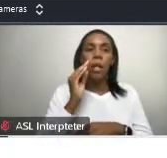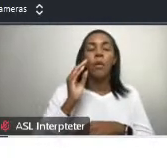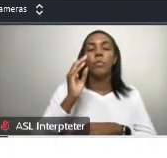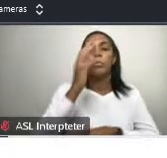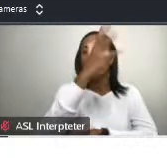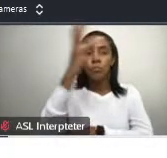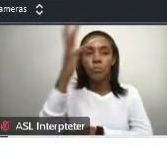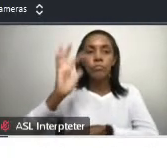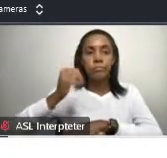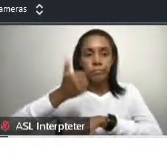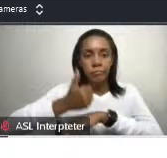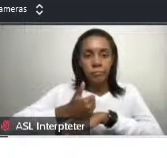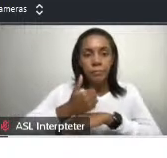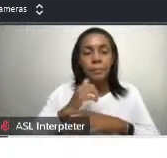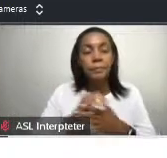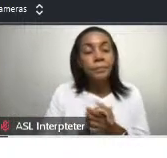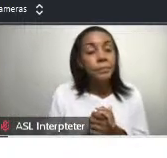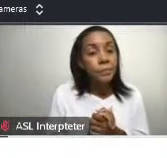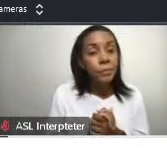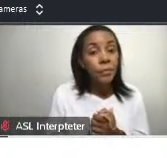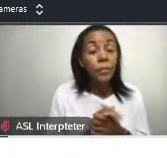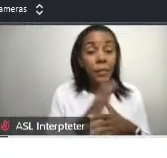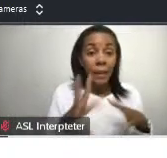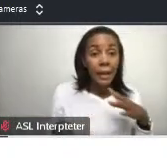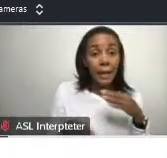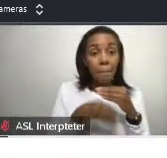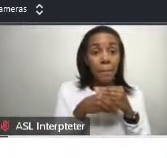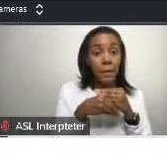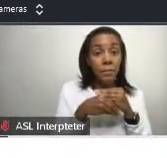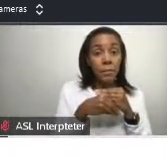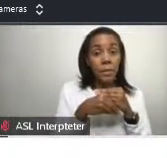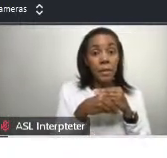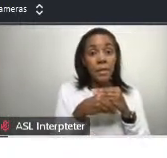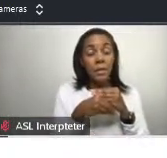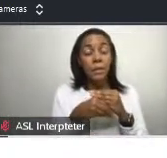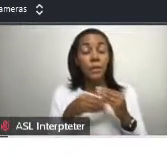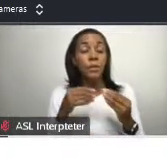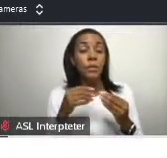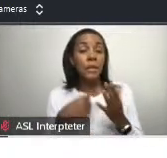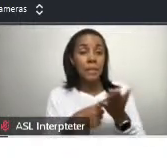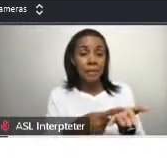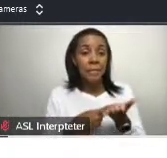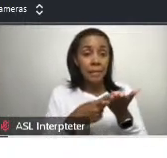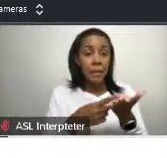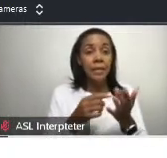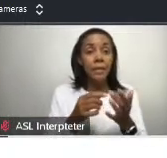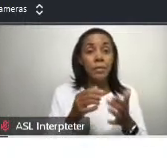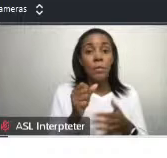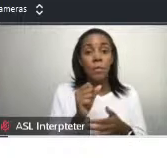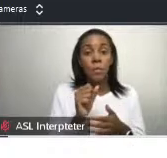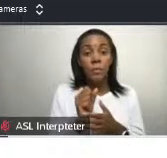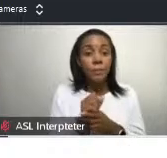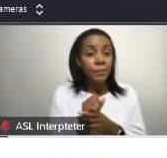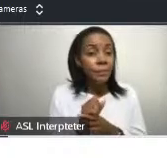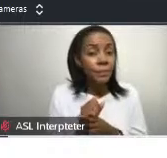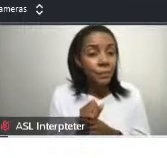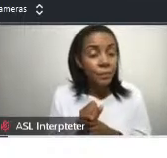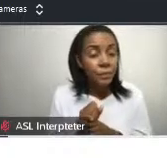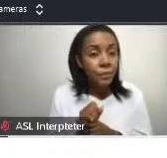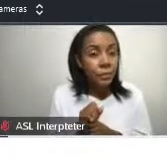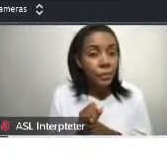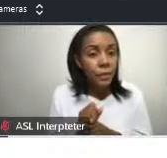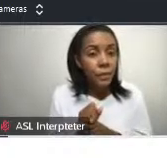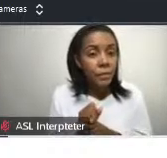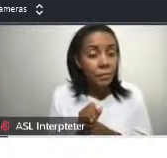So those amendments were addressed between staff and the Land Use Control Board. They are listed on the screen. However,